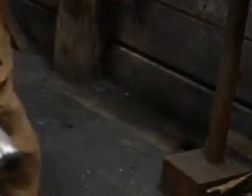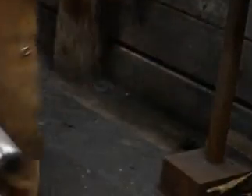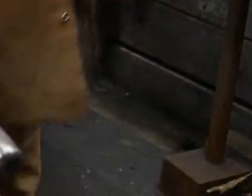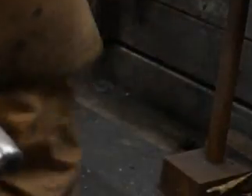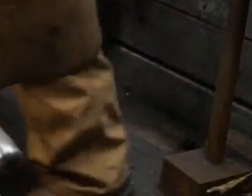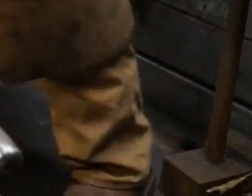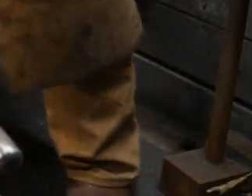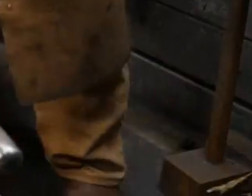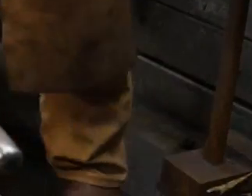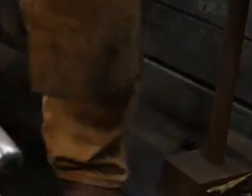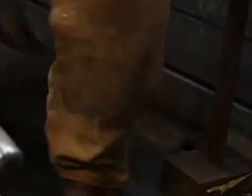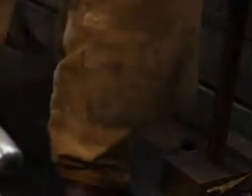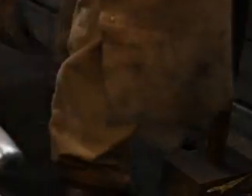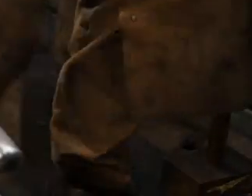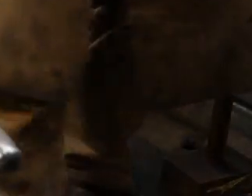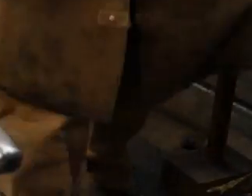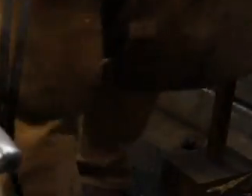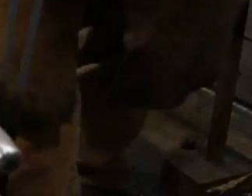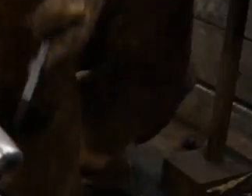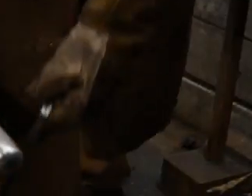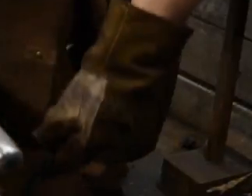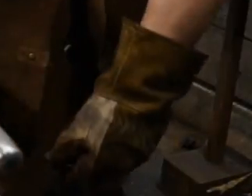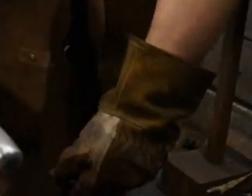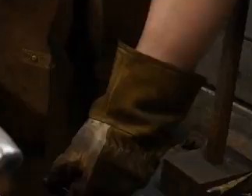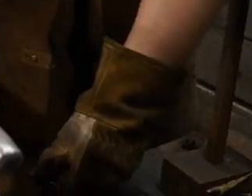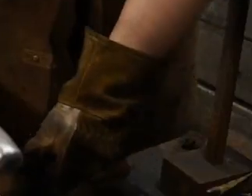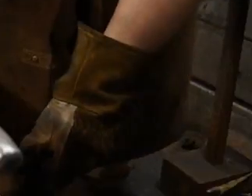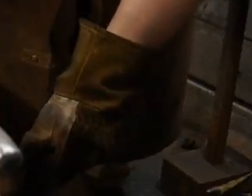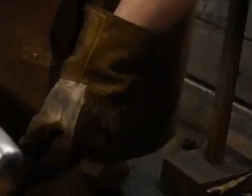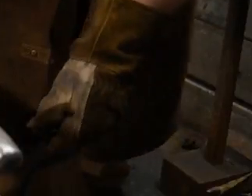Ed Gray Wolf says, make into a tool or an item